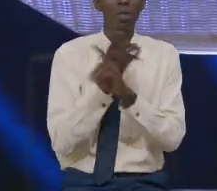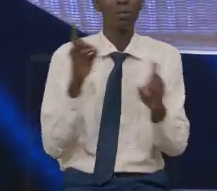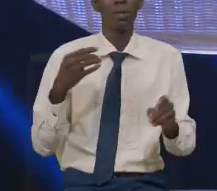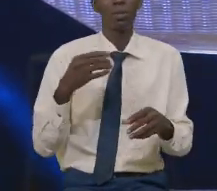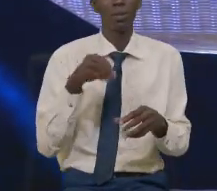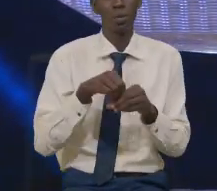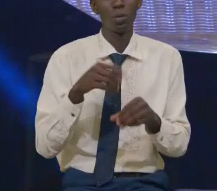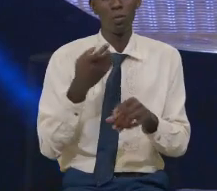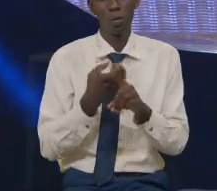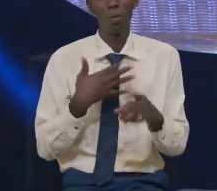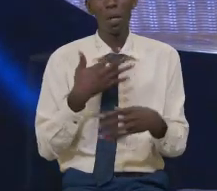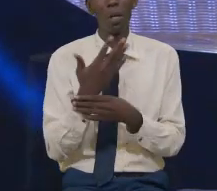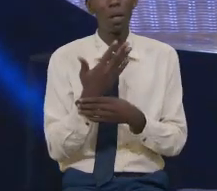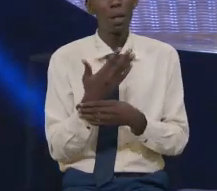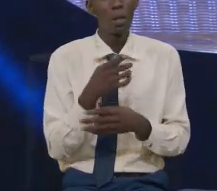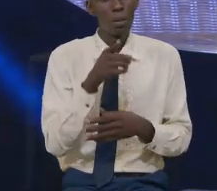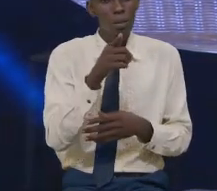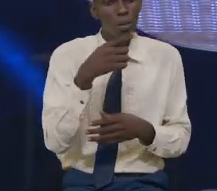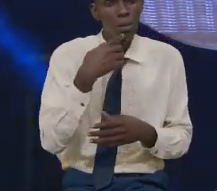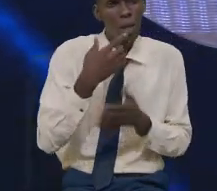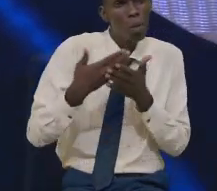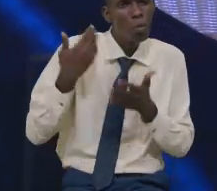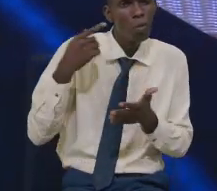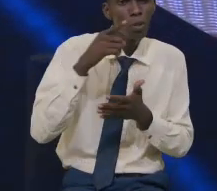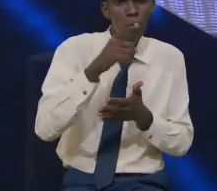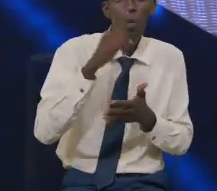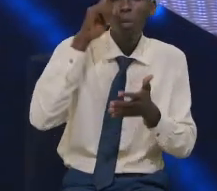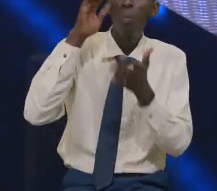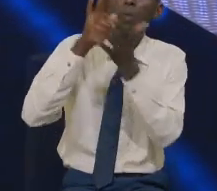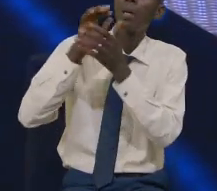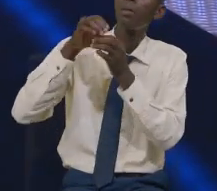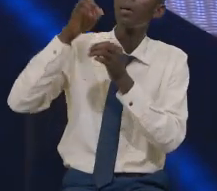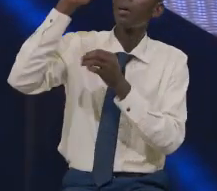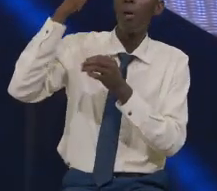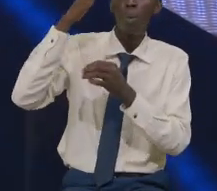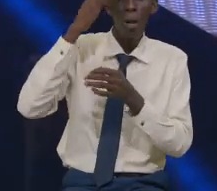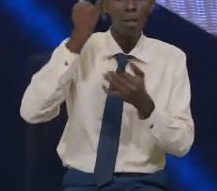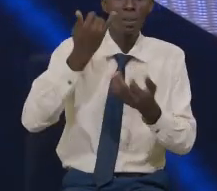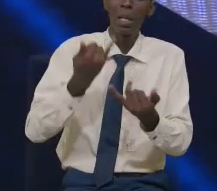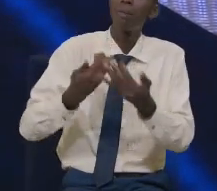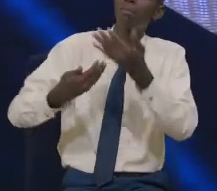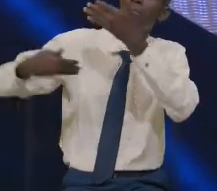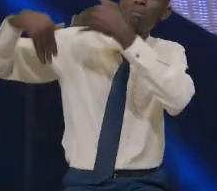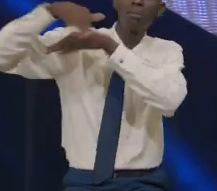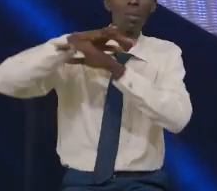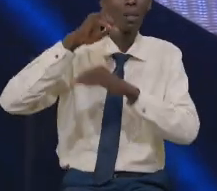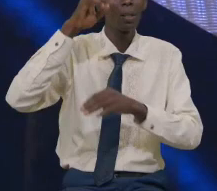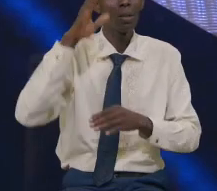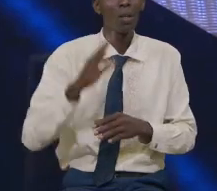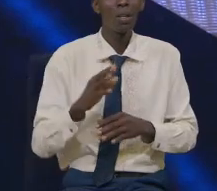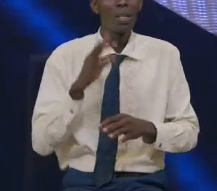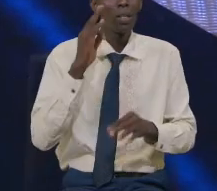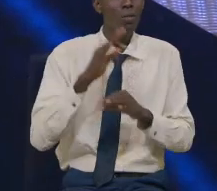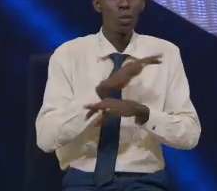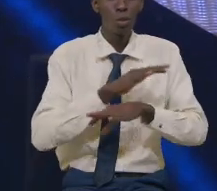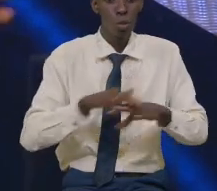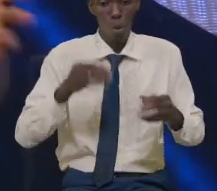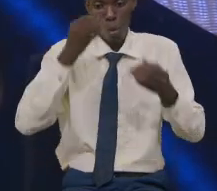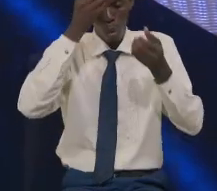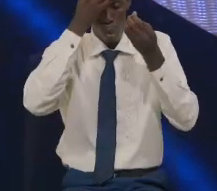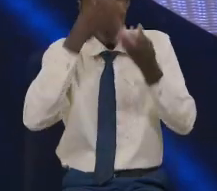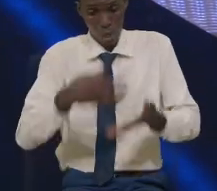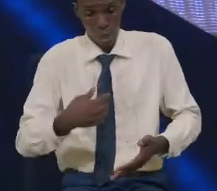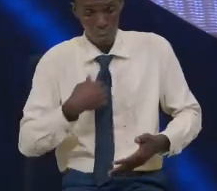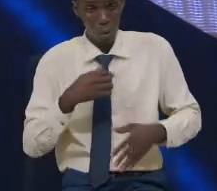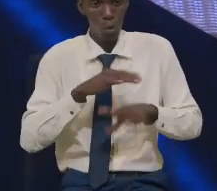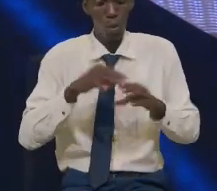in God, and yet you are taking the position of God, the authority of God. If you don't obey me, if you don't obey us, if you don't